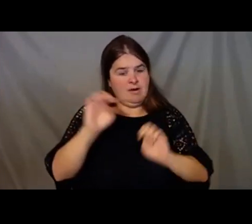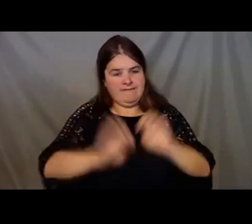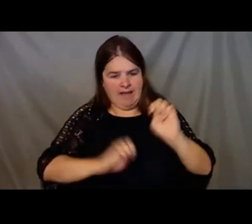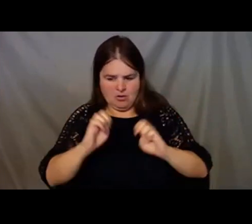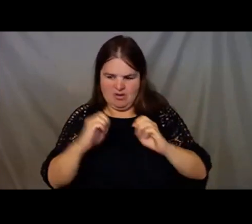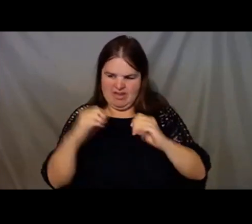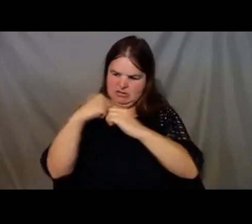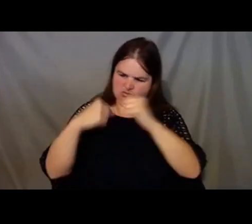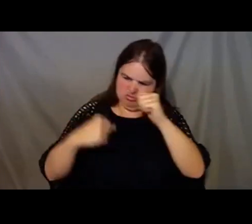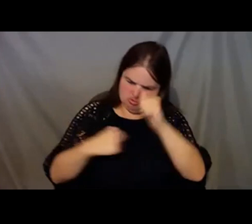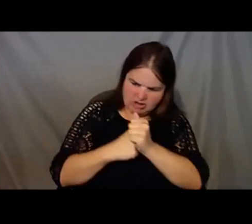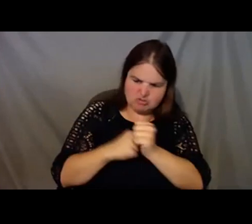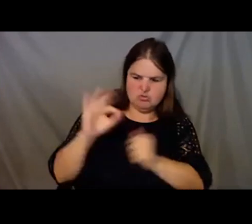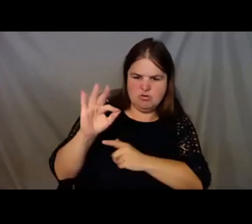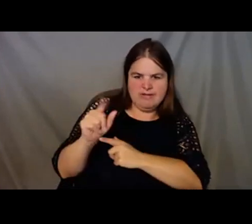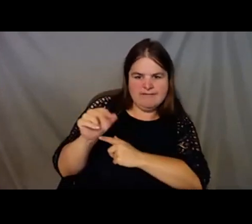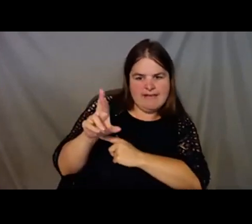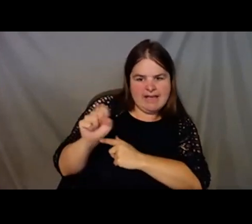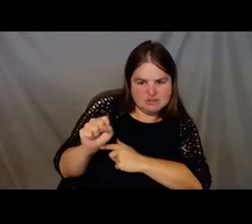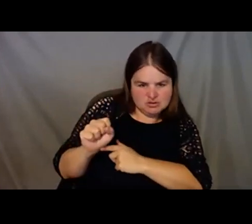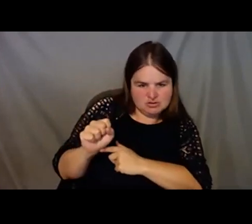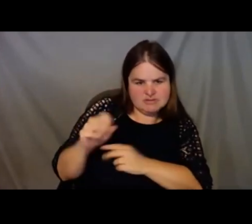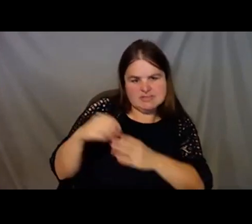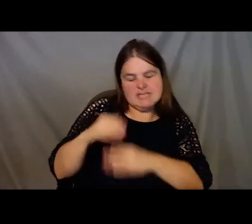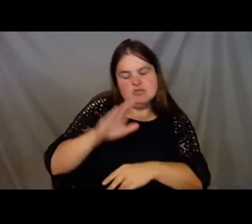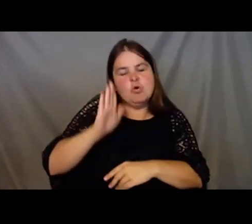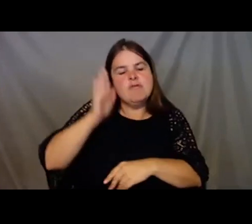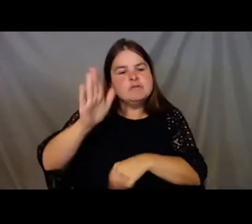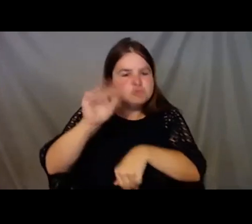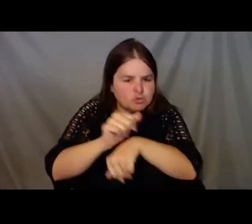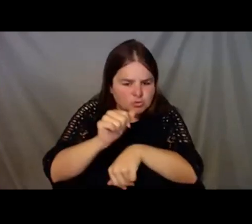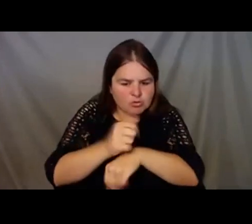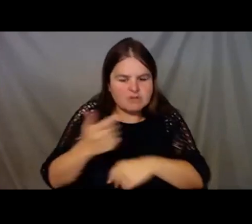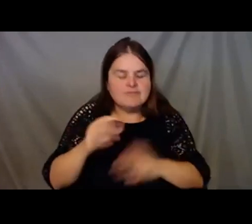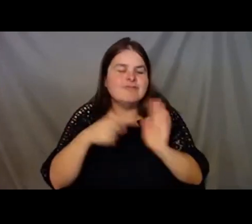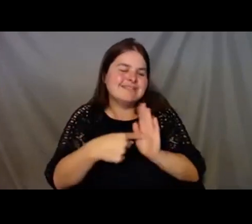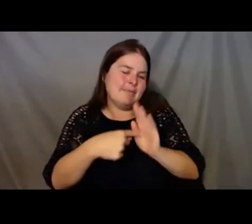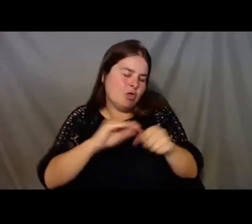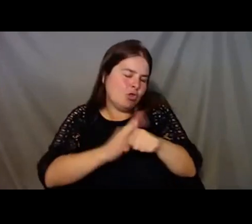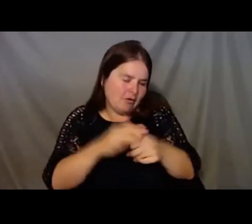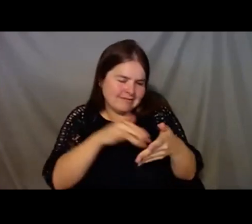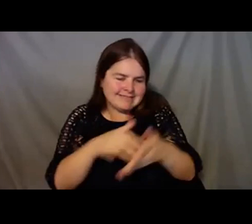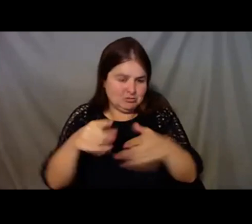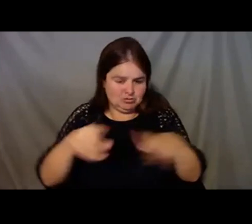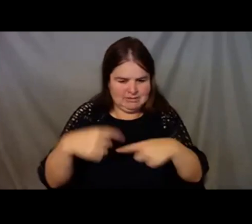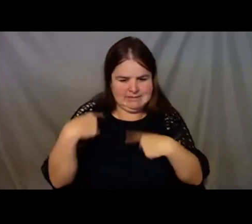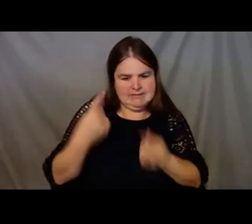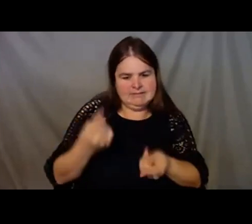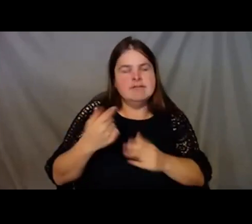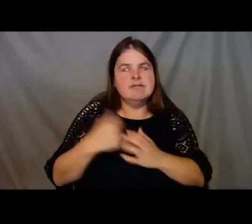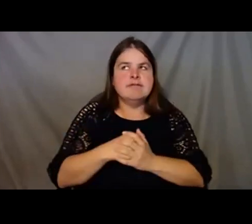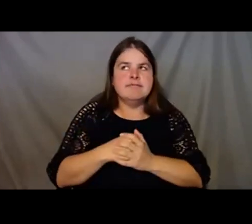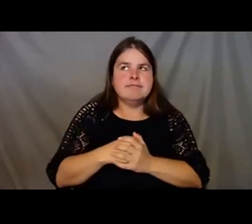structural factors in your future work, that, like the COVID studies that you mentioned. I'm just thinking that